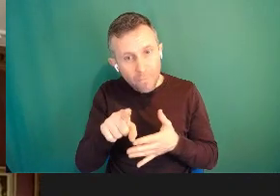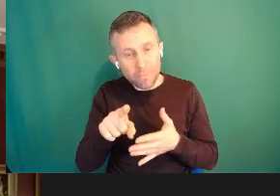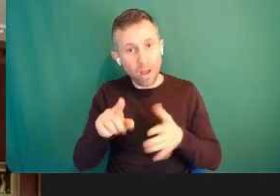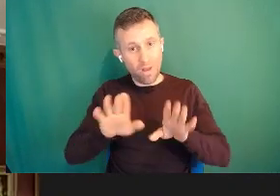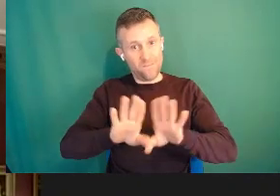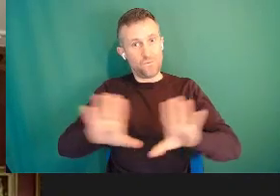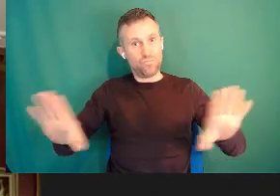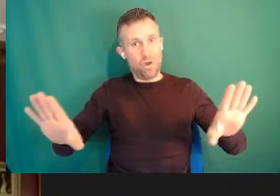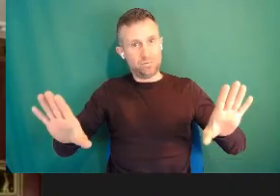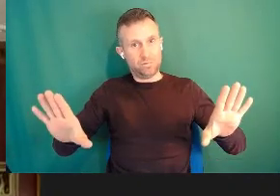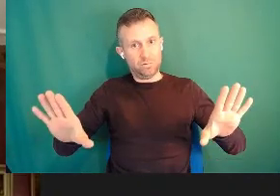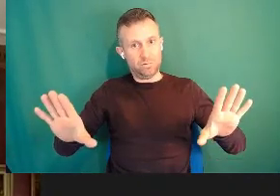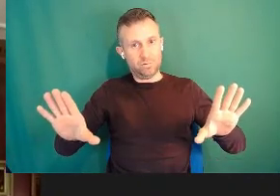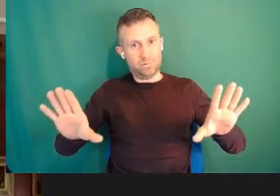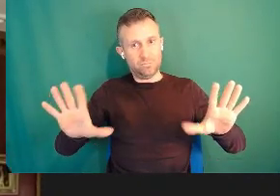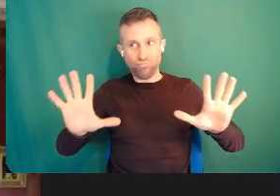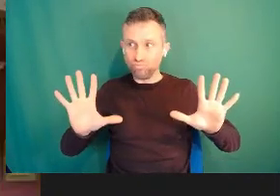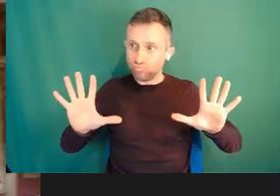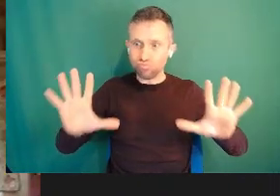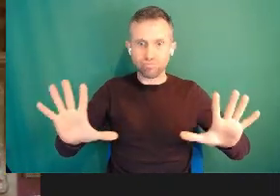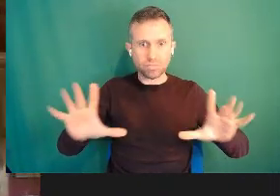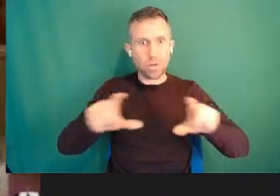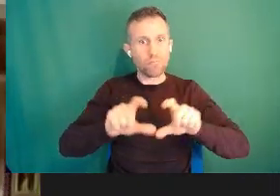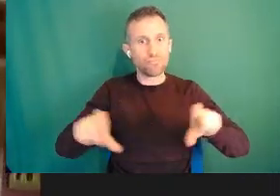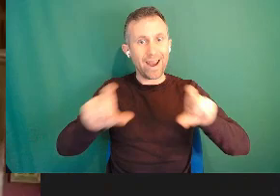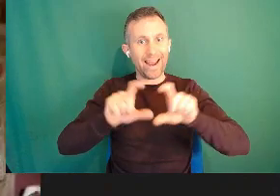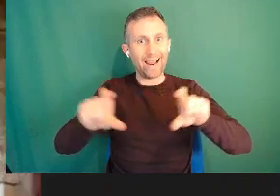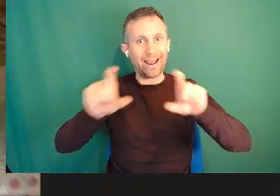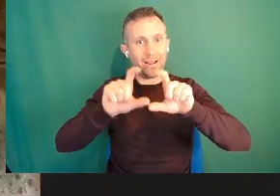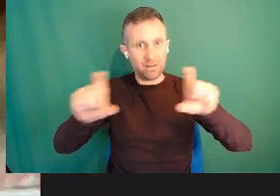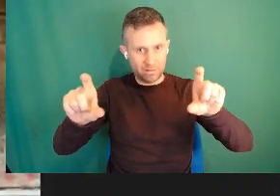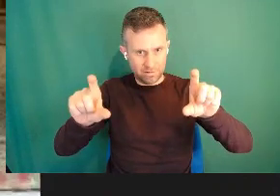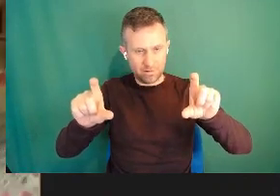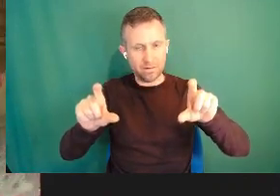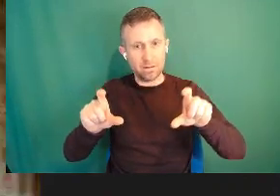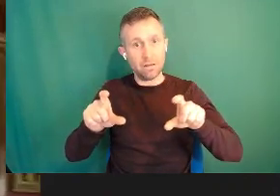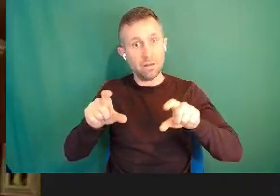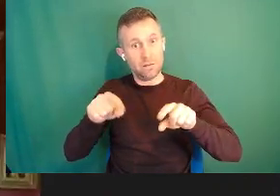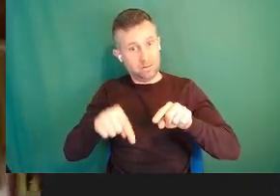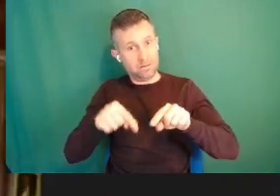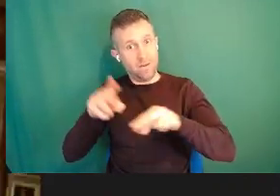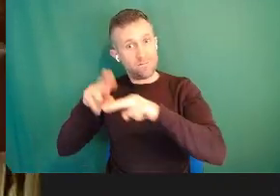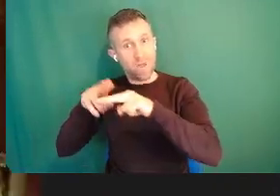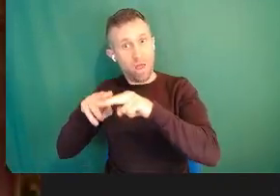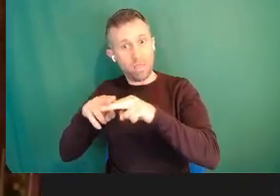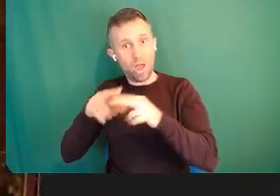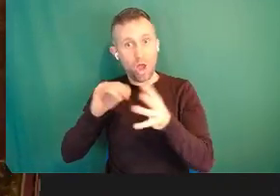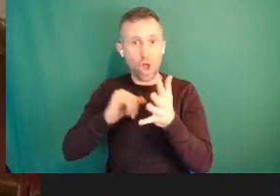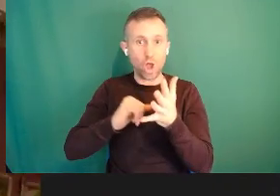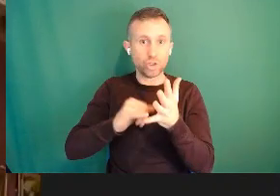he was the son of Sir Walter Riley. And Sir Walter Riley, he